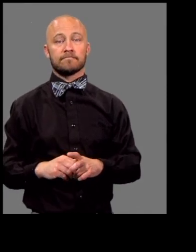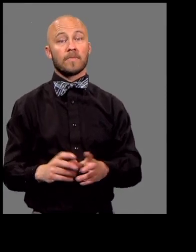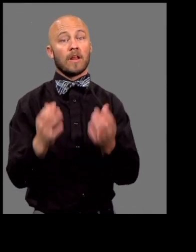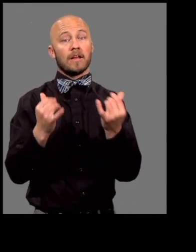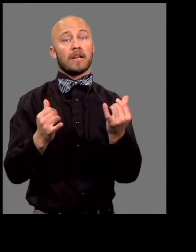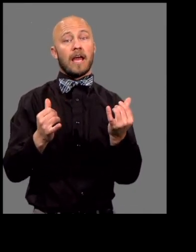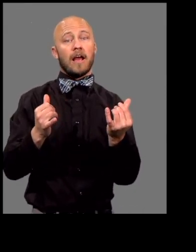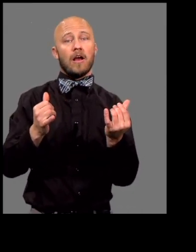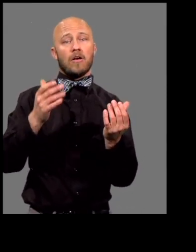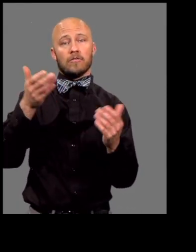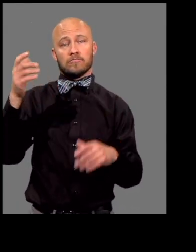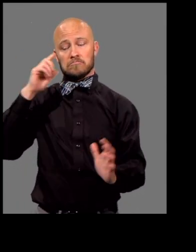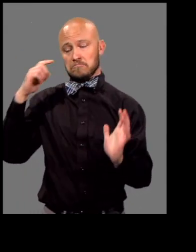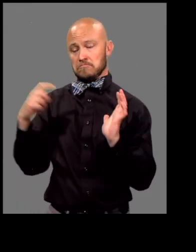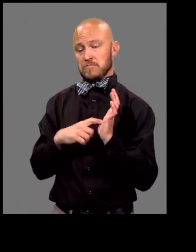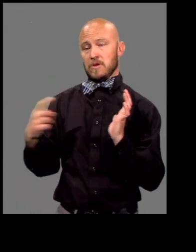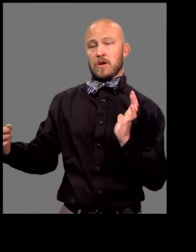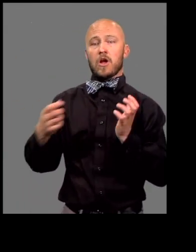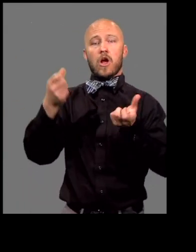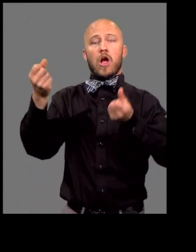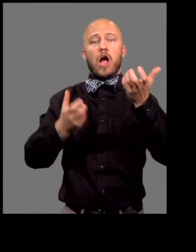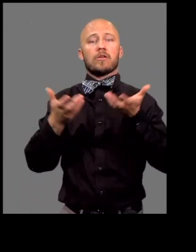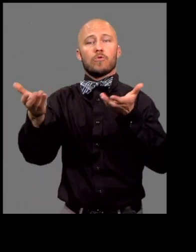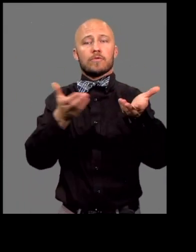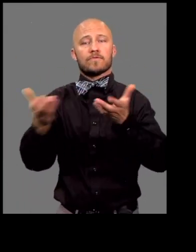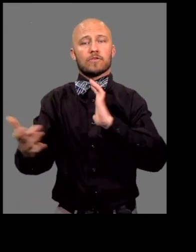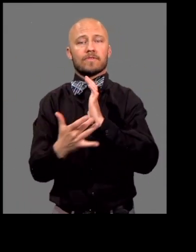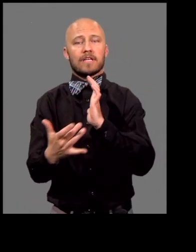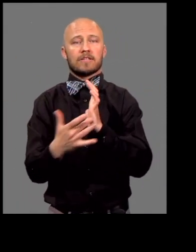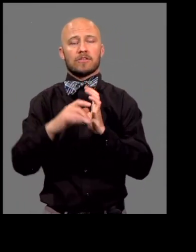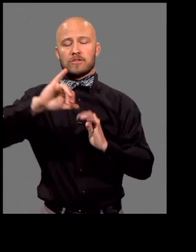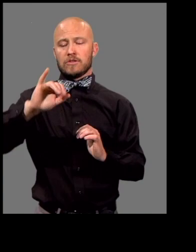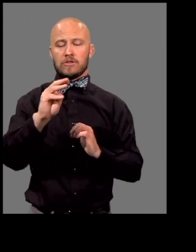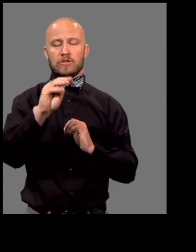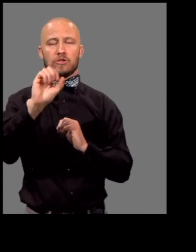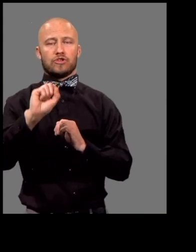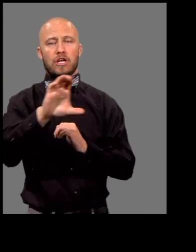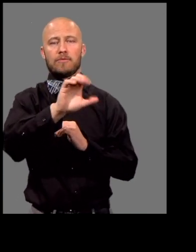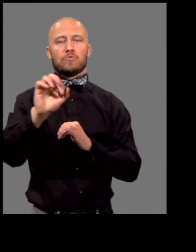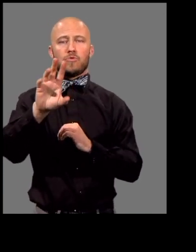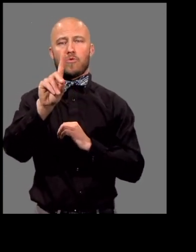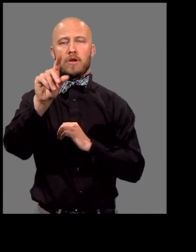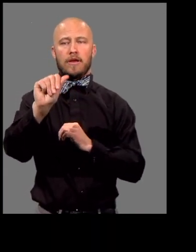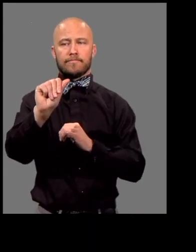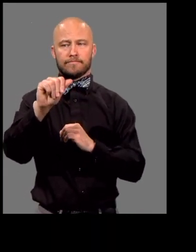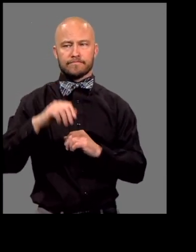And now I'd like to introduce the Department Chair for Automotive Service Technology, Mr. James Cordova.